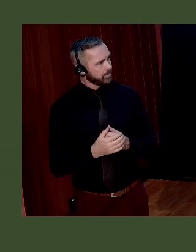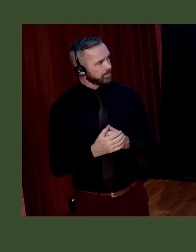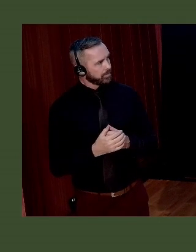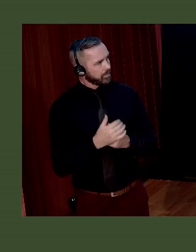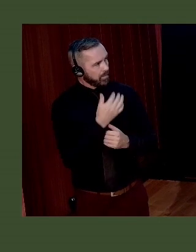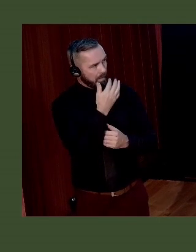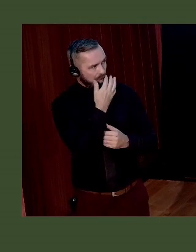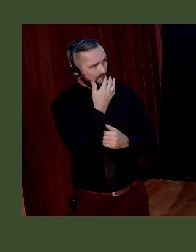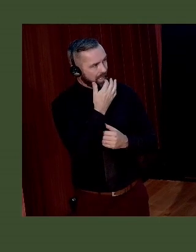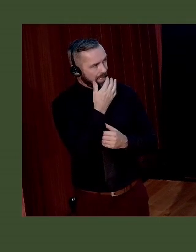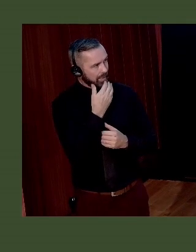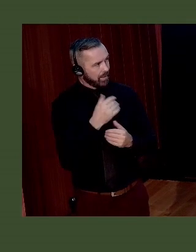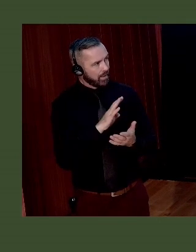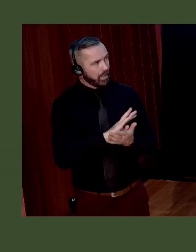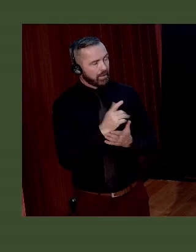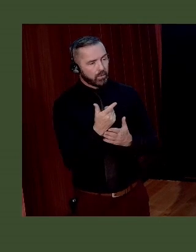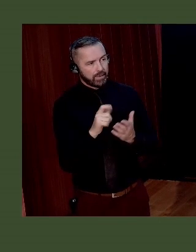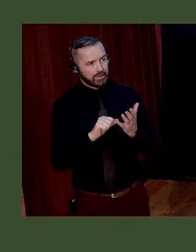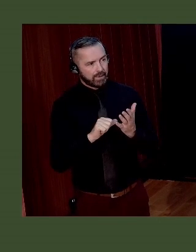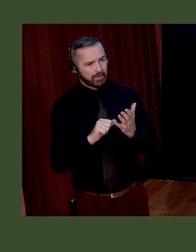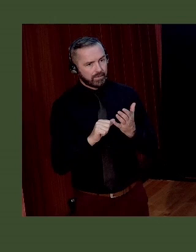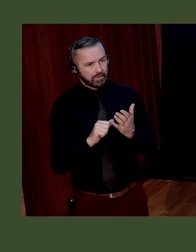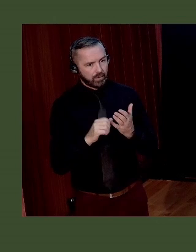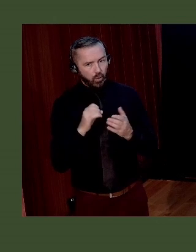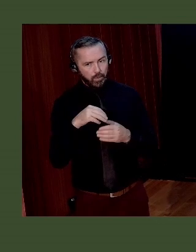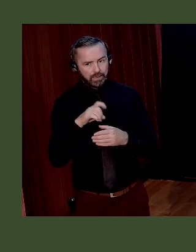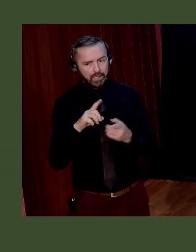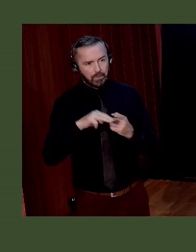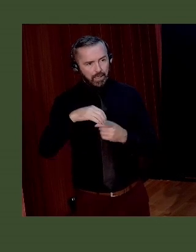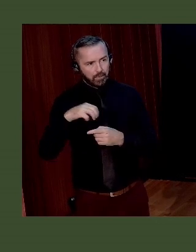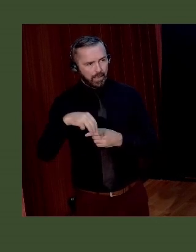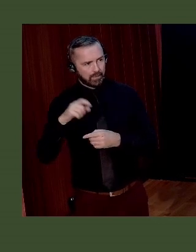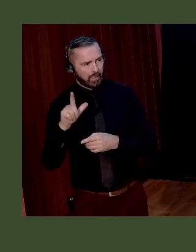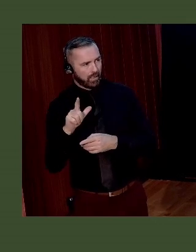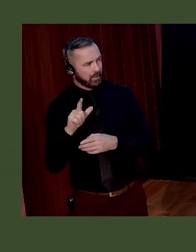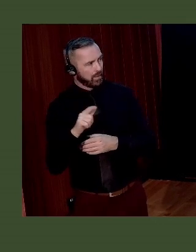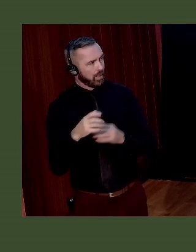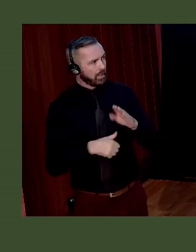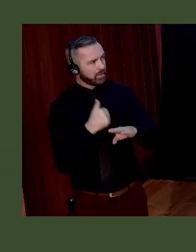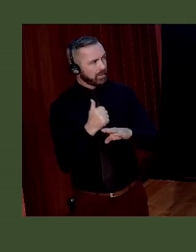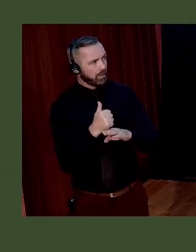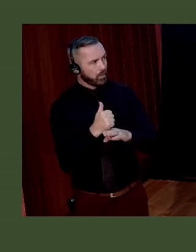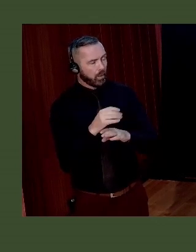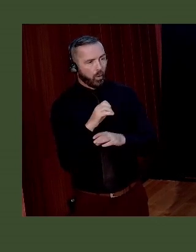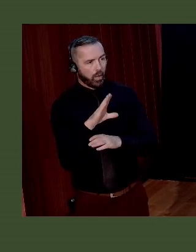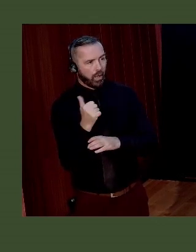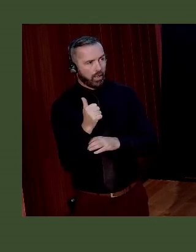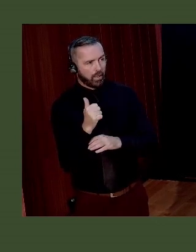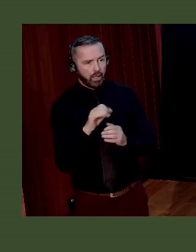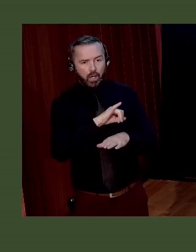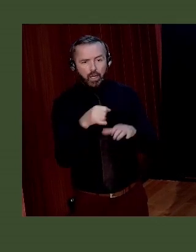In 1926, Father Lorcan O'Muiri and Micheál Mac Mo Lyon set up the Cultus Ulla, an organisation that